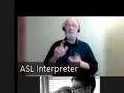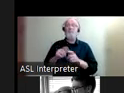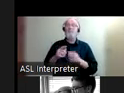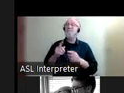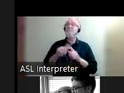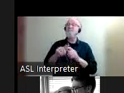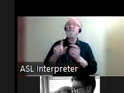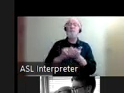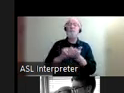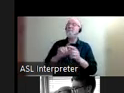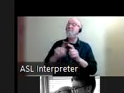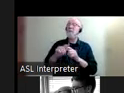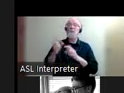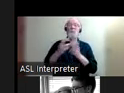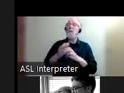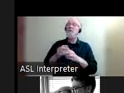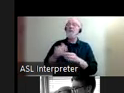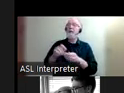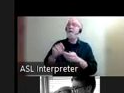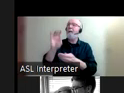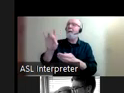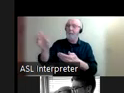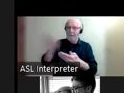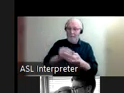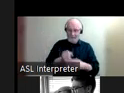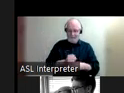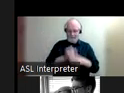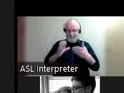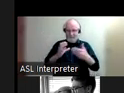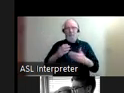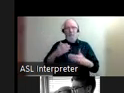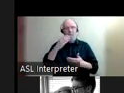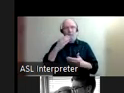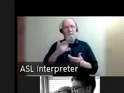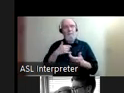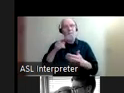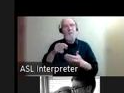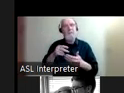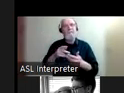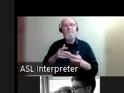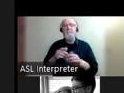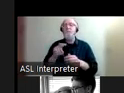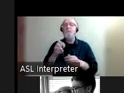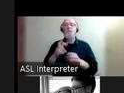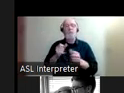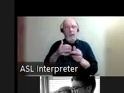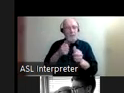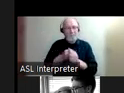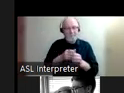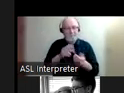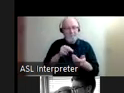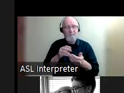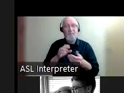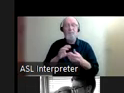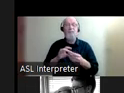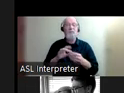a great way to keep up with what's happening in the world. We also have our e-library guides